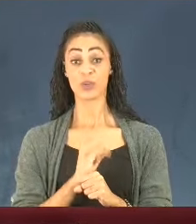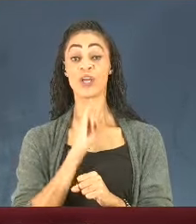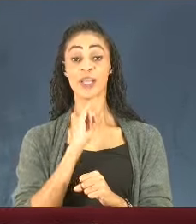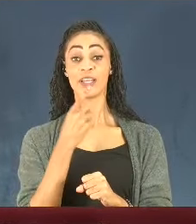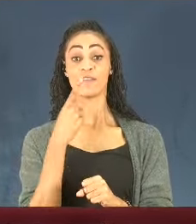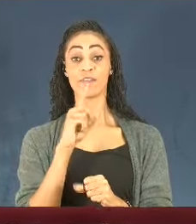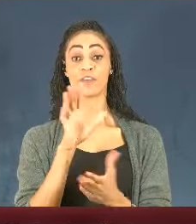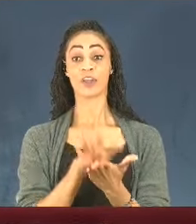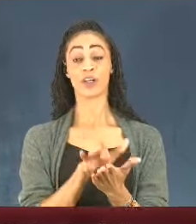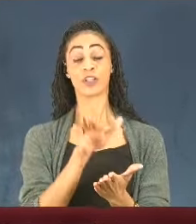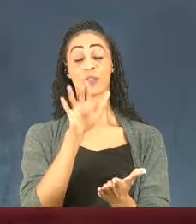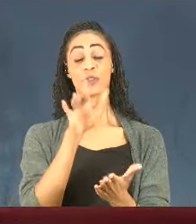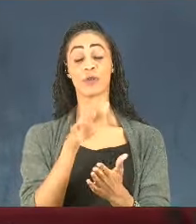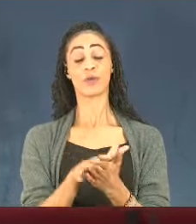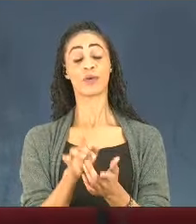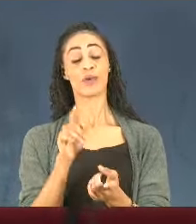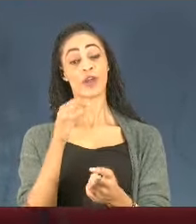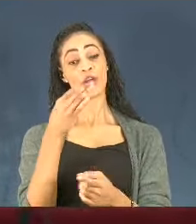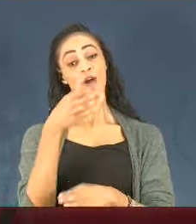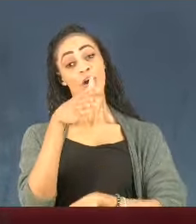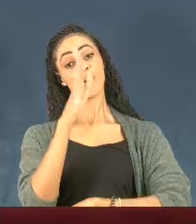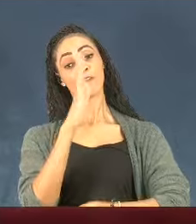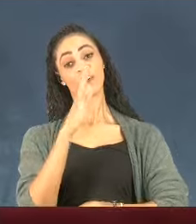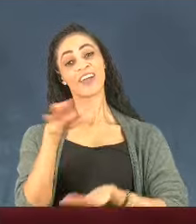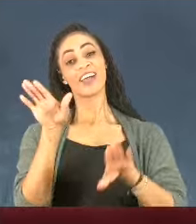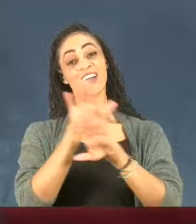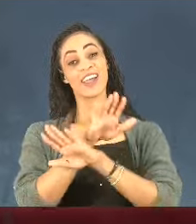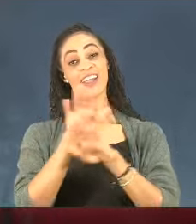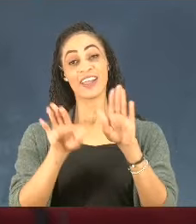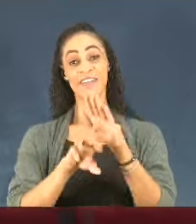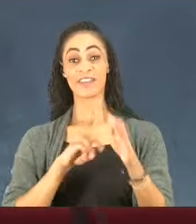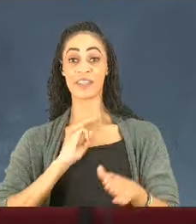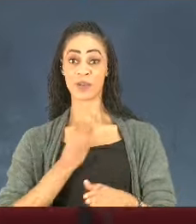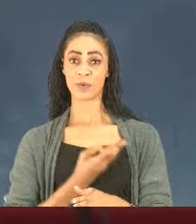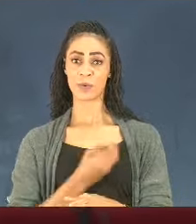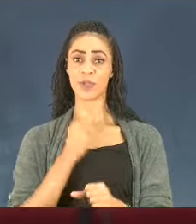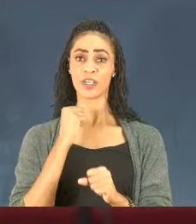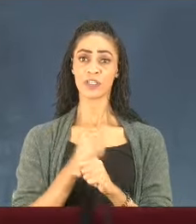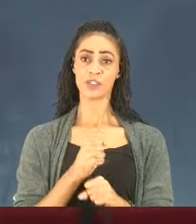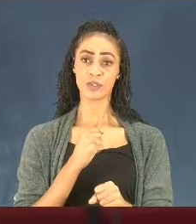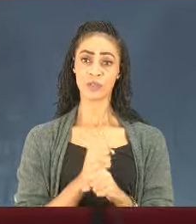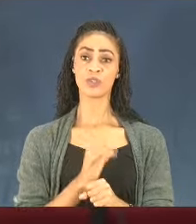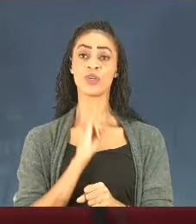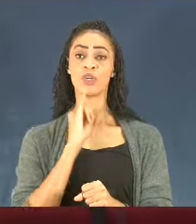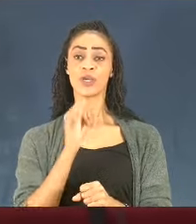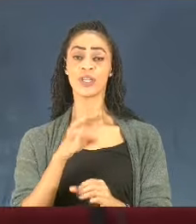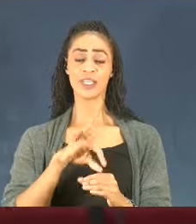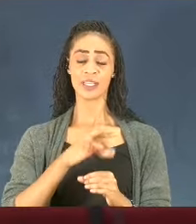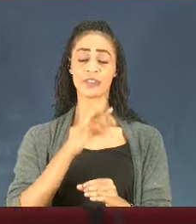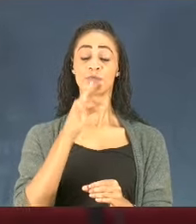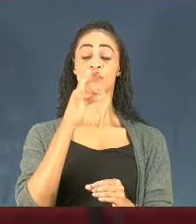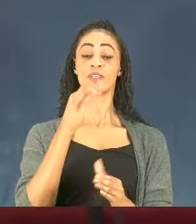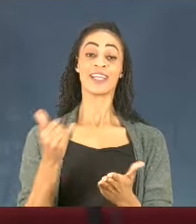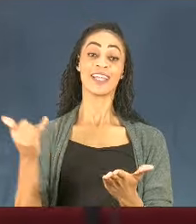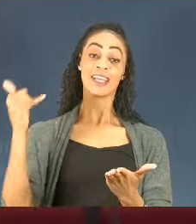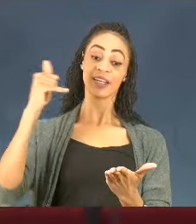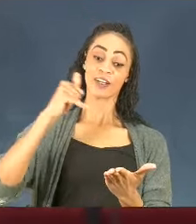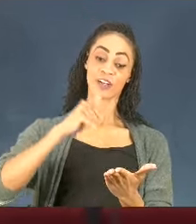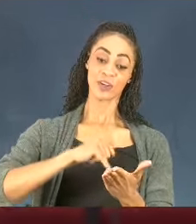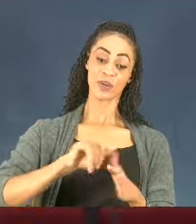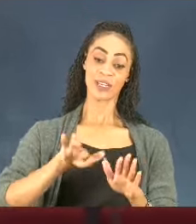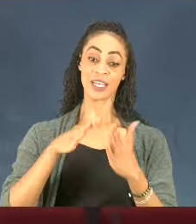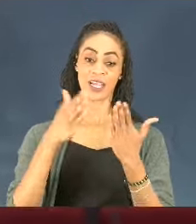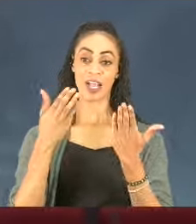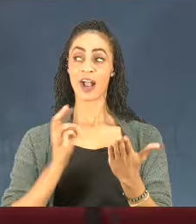God. Therefore, everything we do is spiritual, including how we work